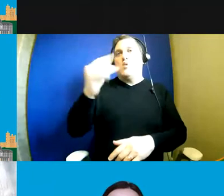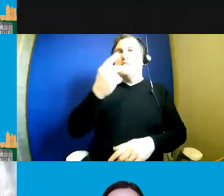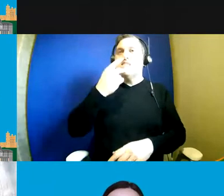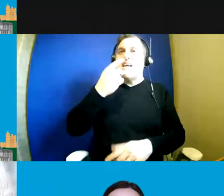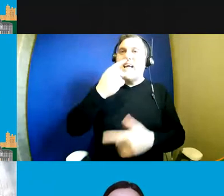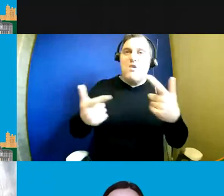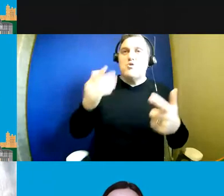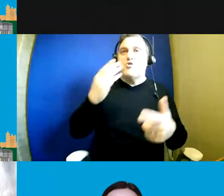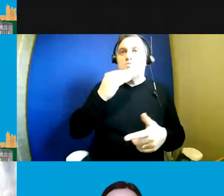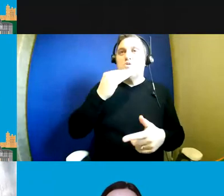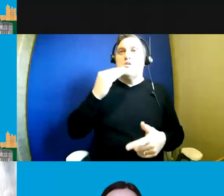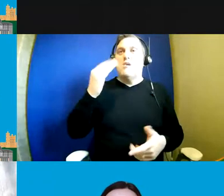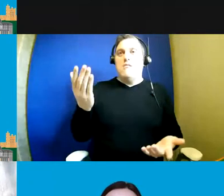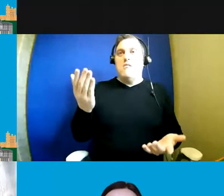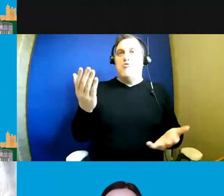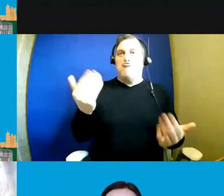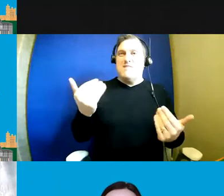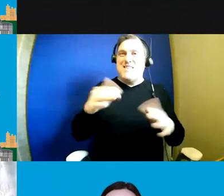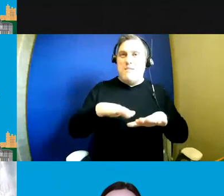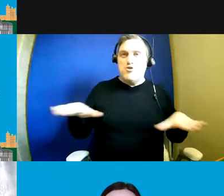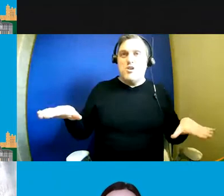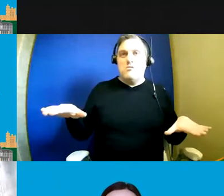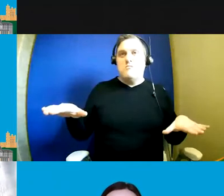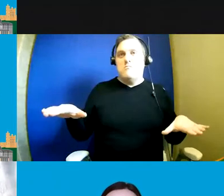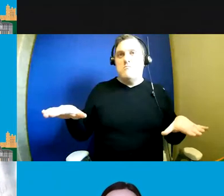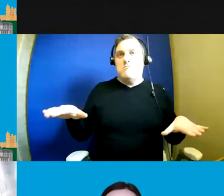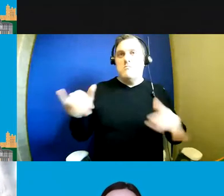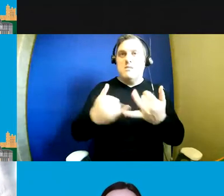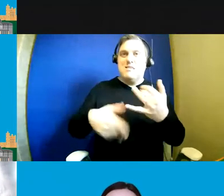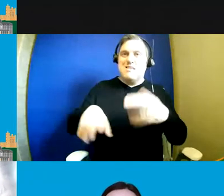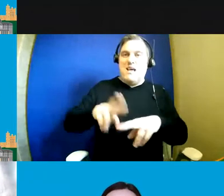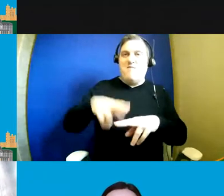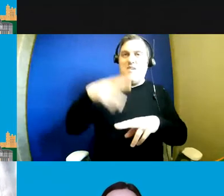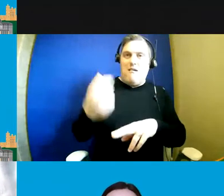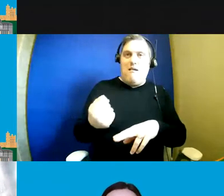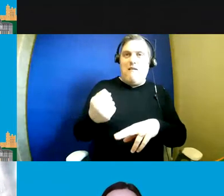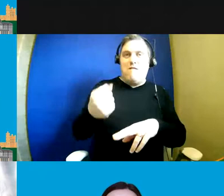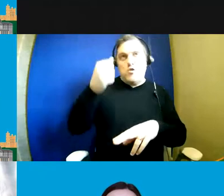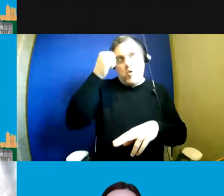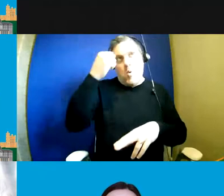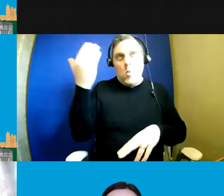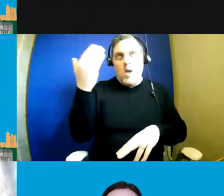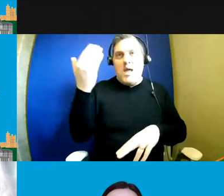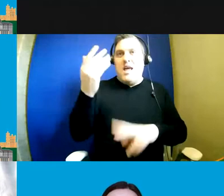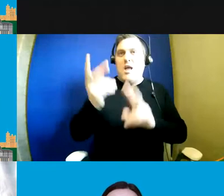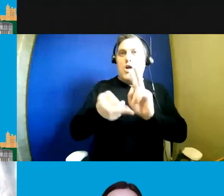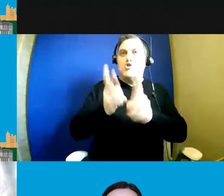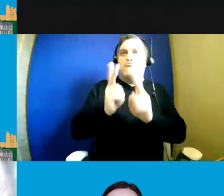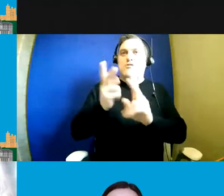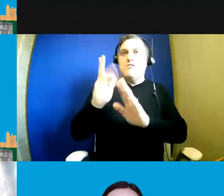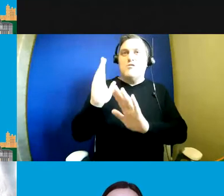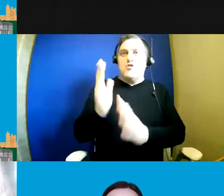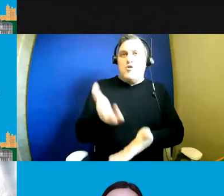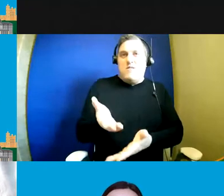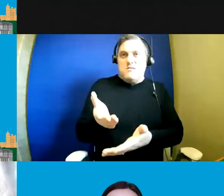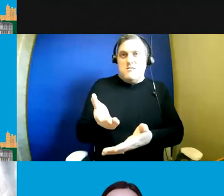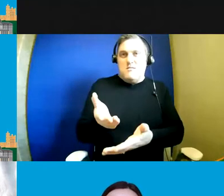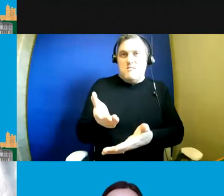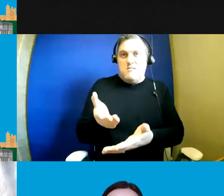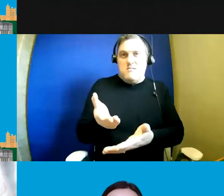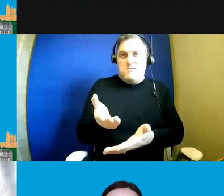The receptionists and the staff, and there are interpretation services available. Again, when any GP does